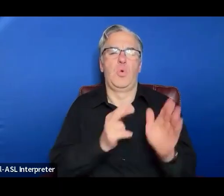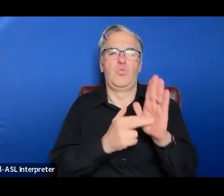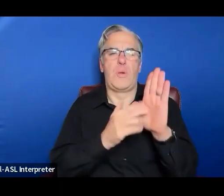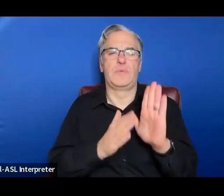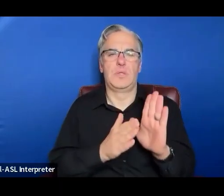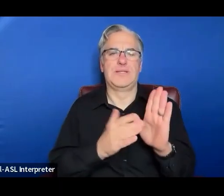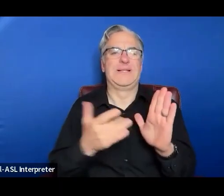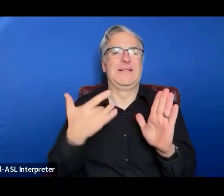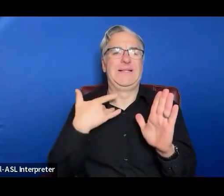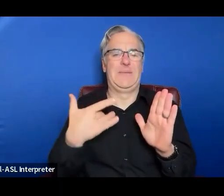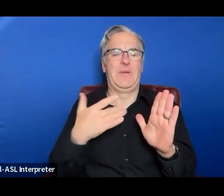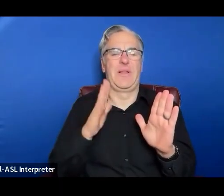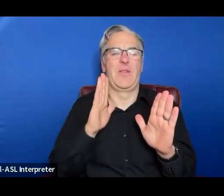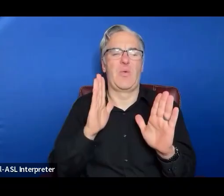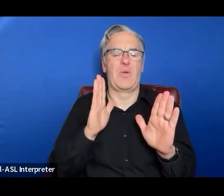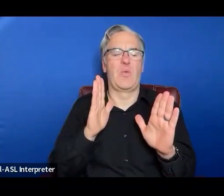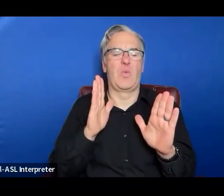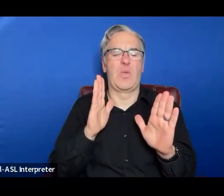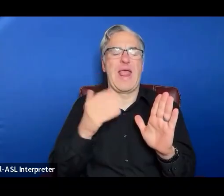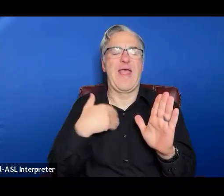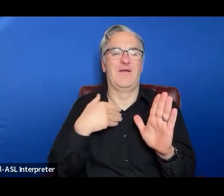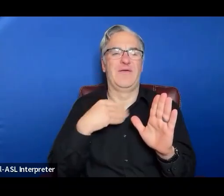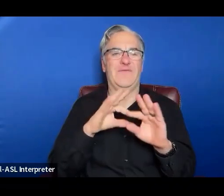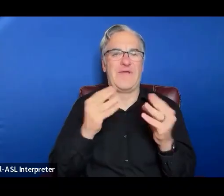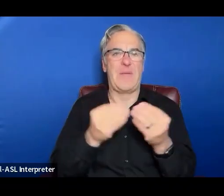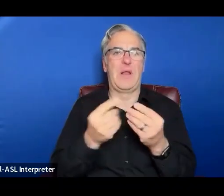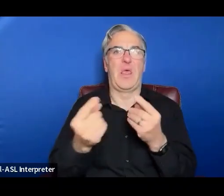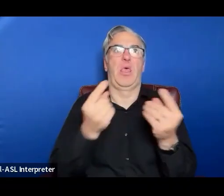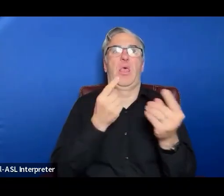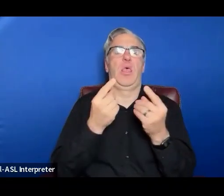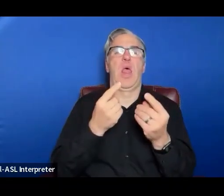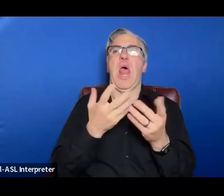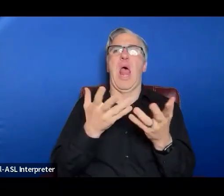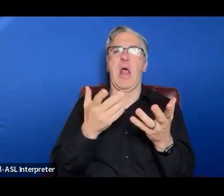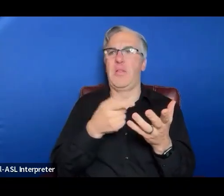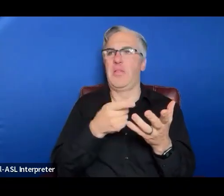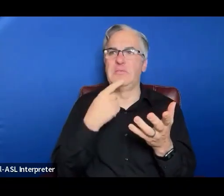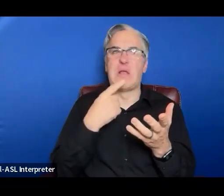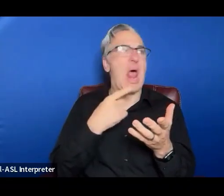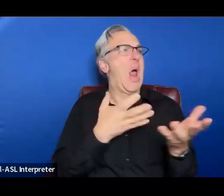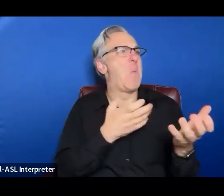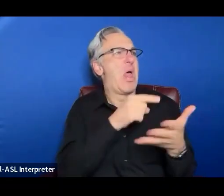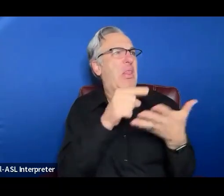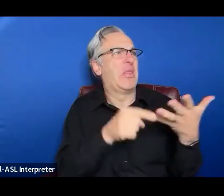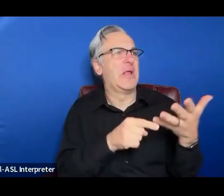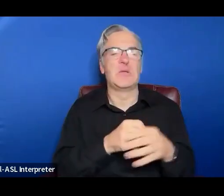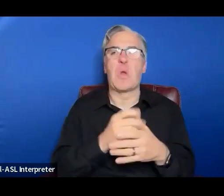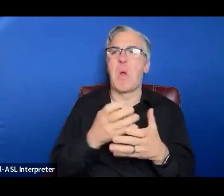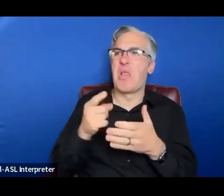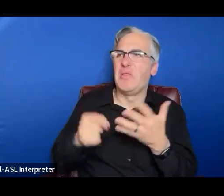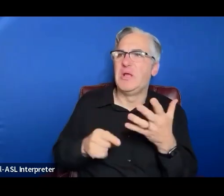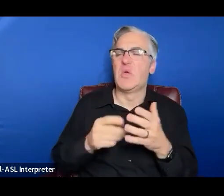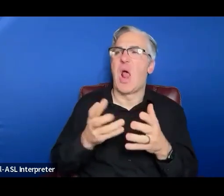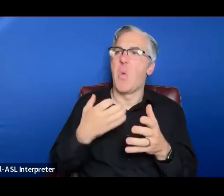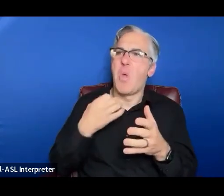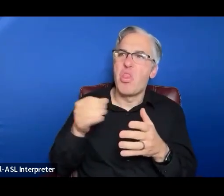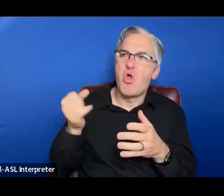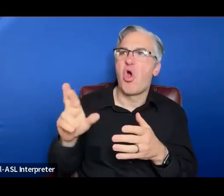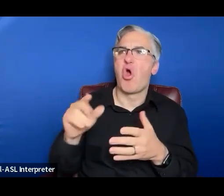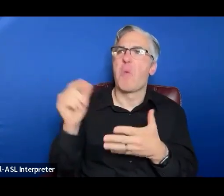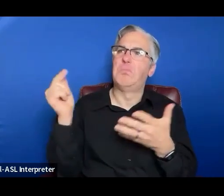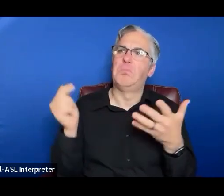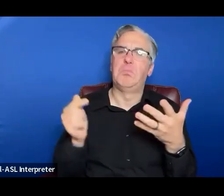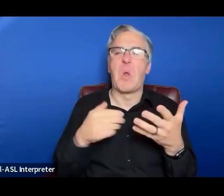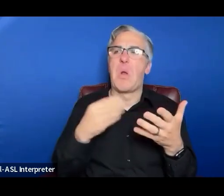often going to be faced with family members that say, hey, I want to have this asset, or I want to take the car, or I